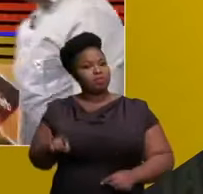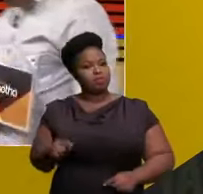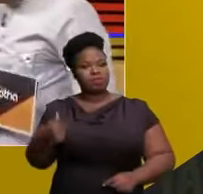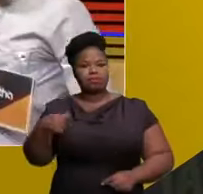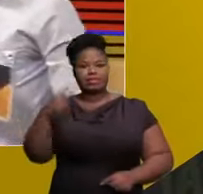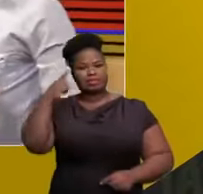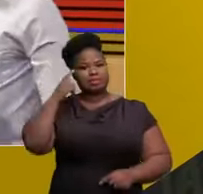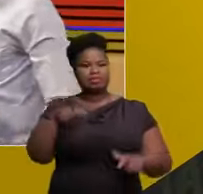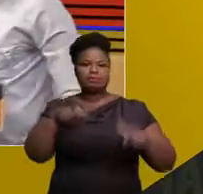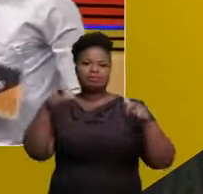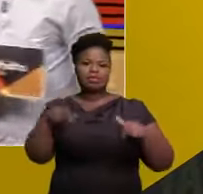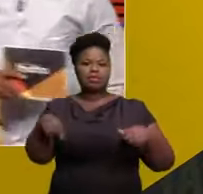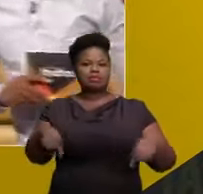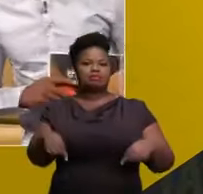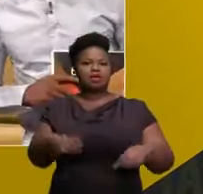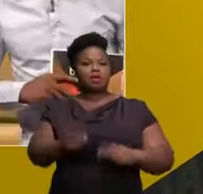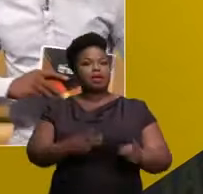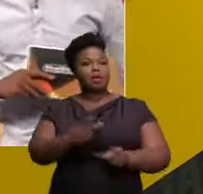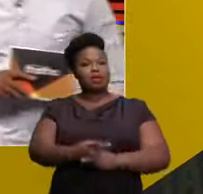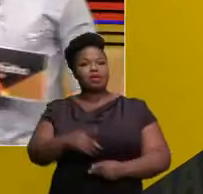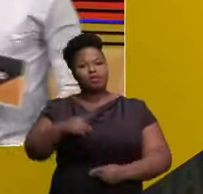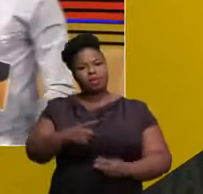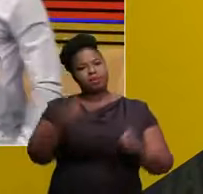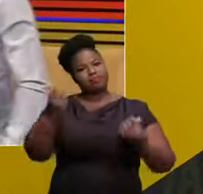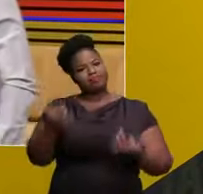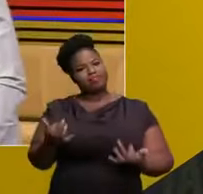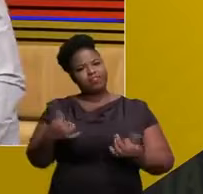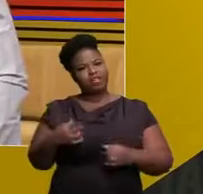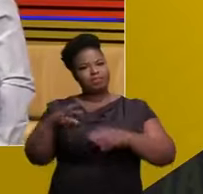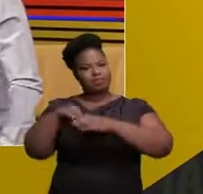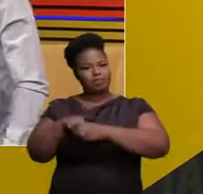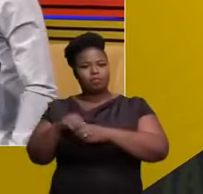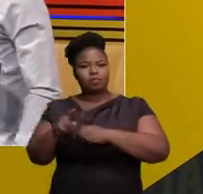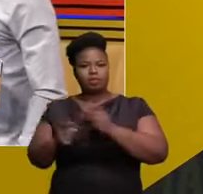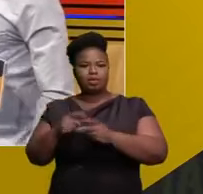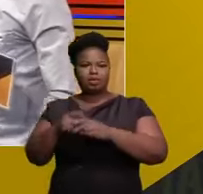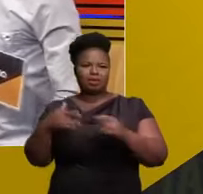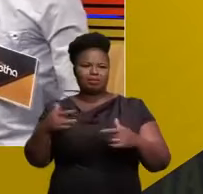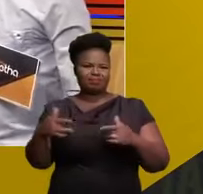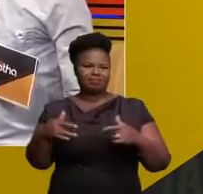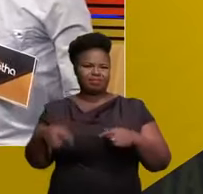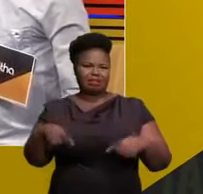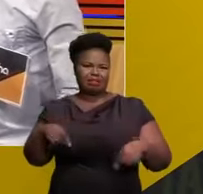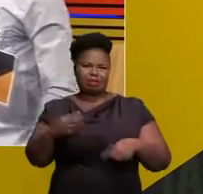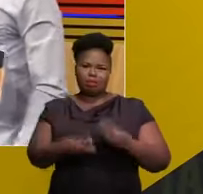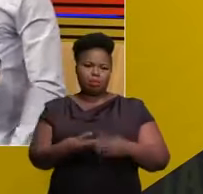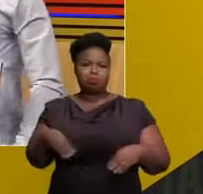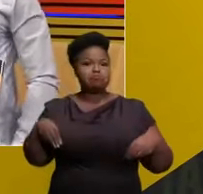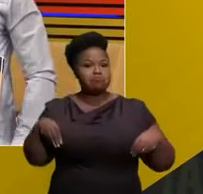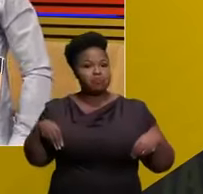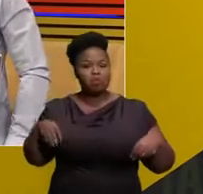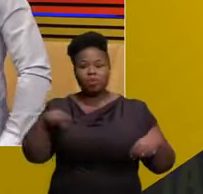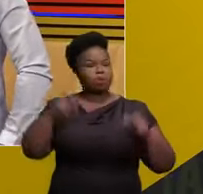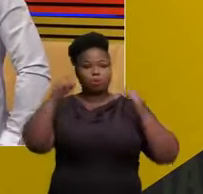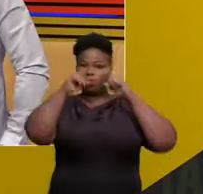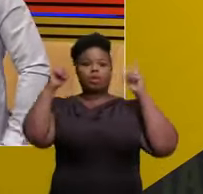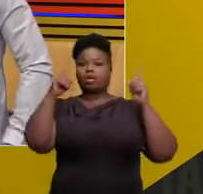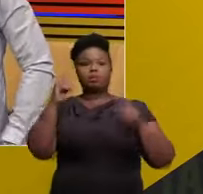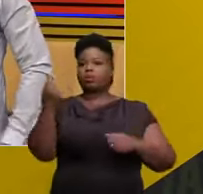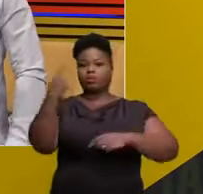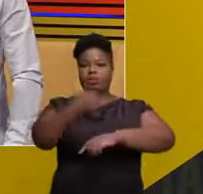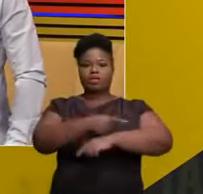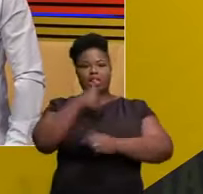of my biggest fears. But also, of course, as the financial bunny, I'm also really, really, really afraid of unemployment.